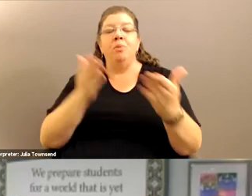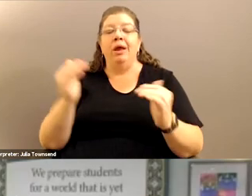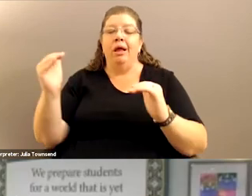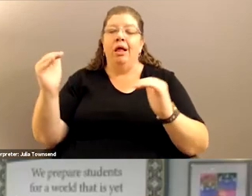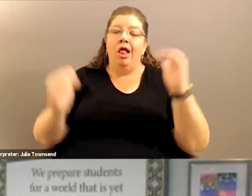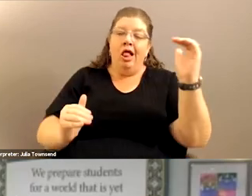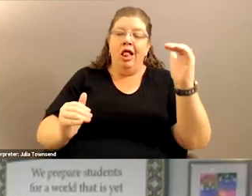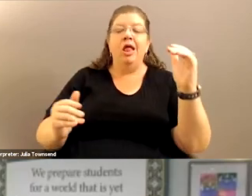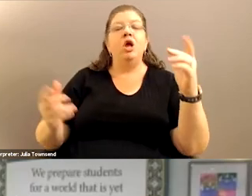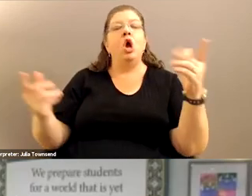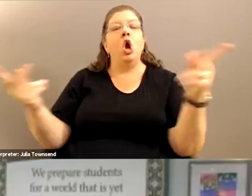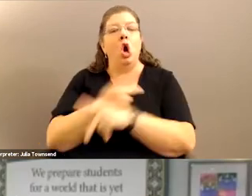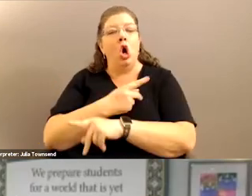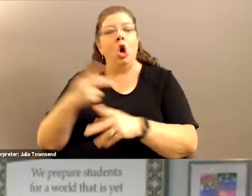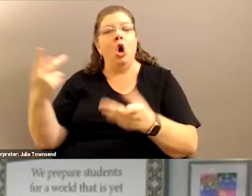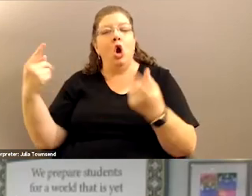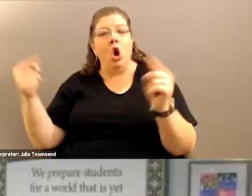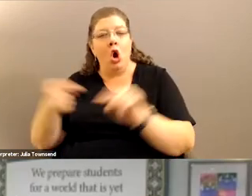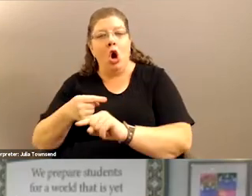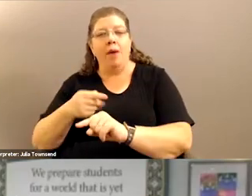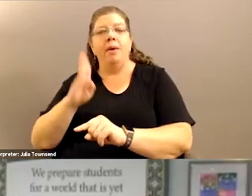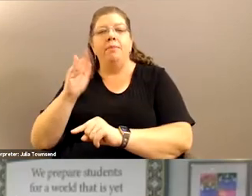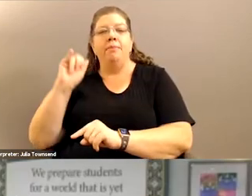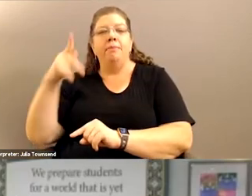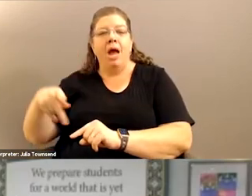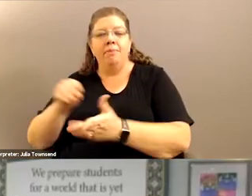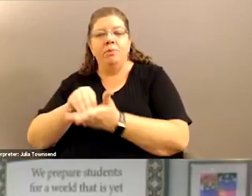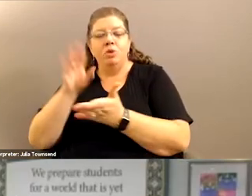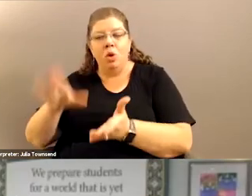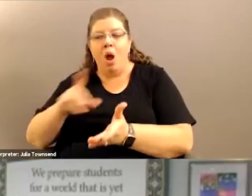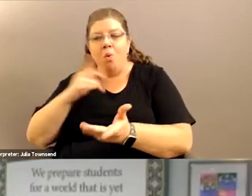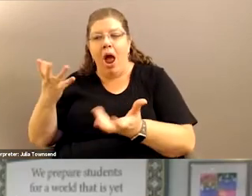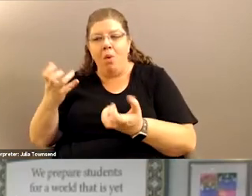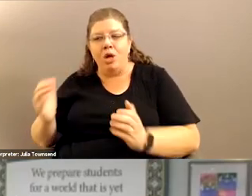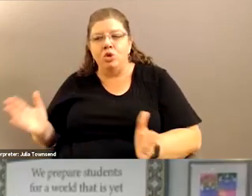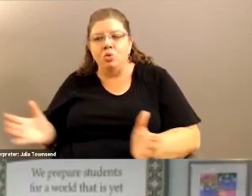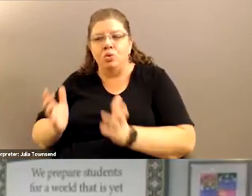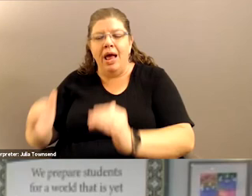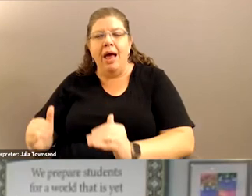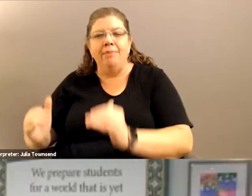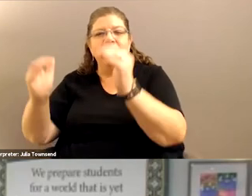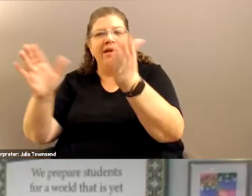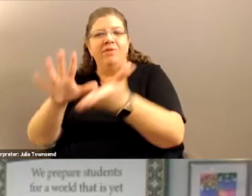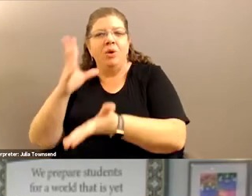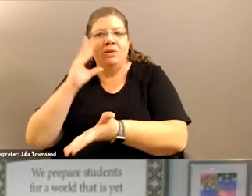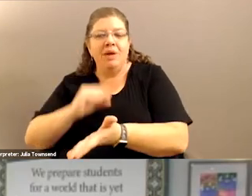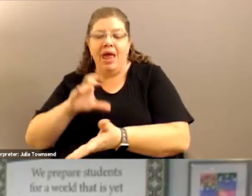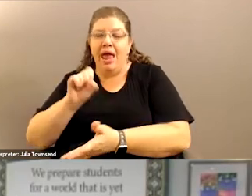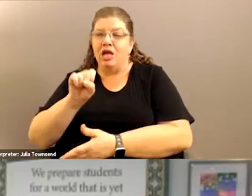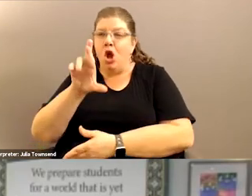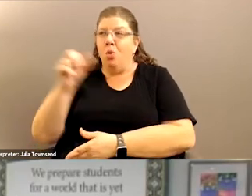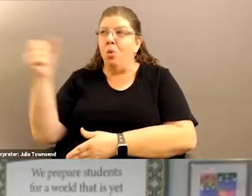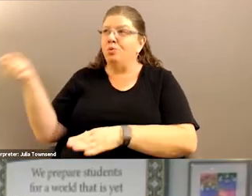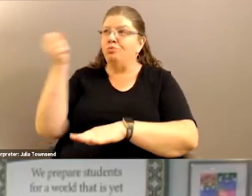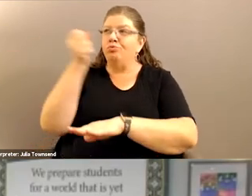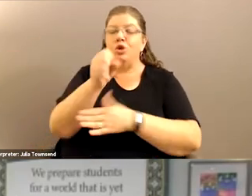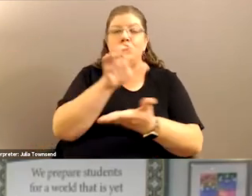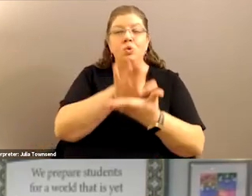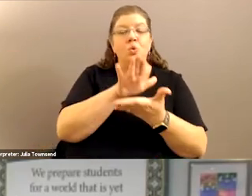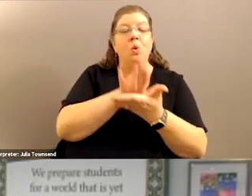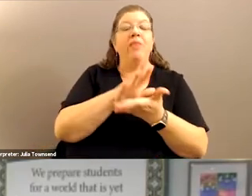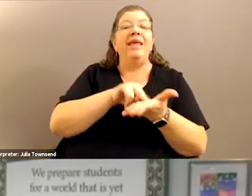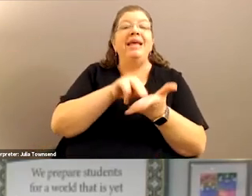to our bypass students and to uplift their experiences while the intent of bringing sros into schools may have been to create a safer